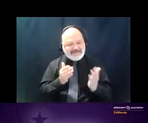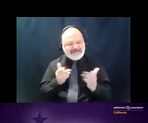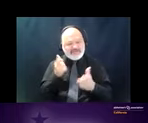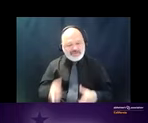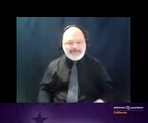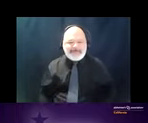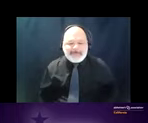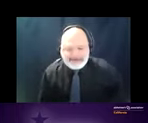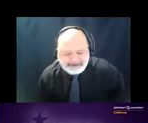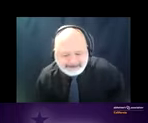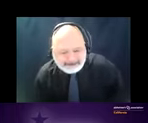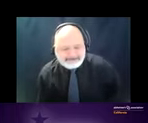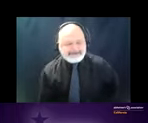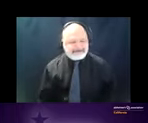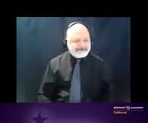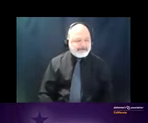slide.